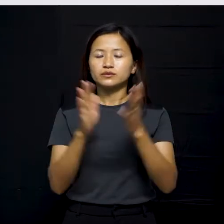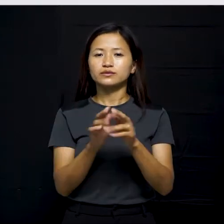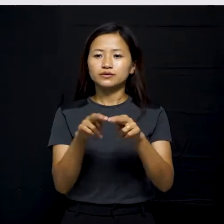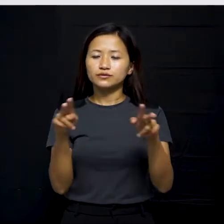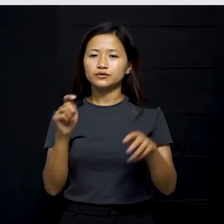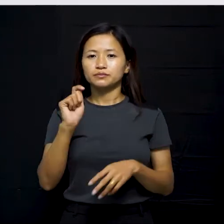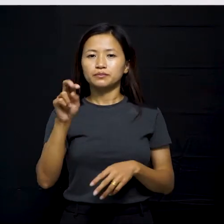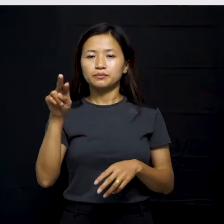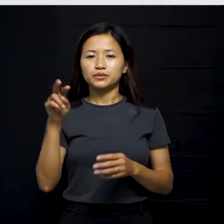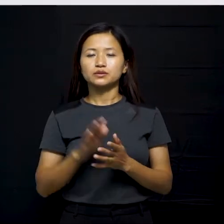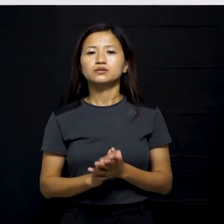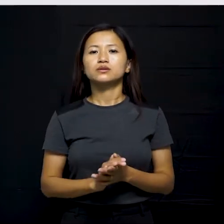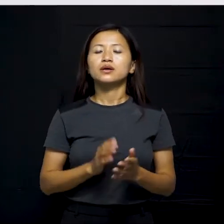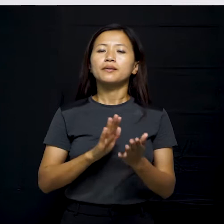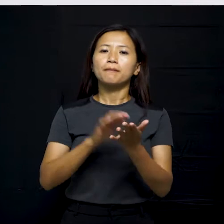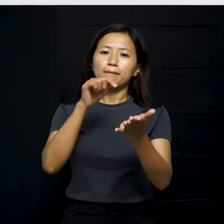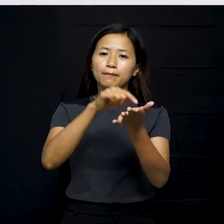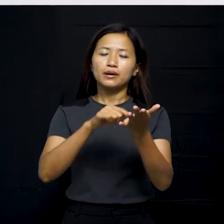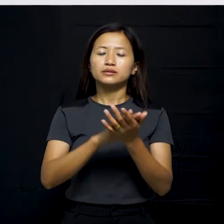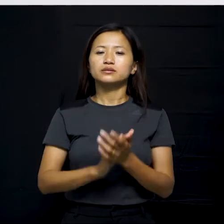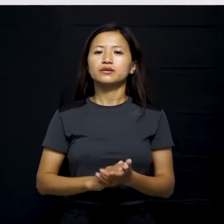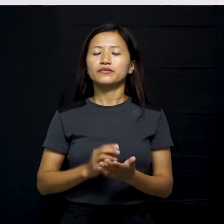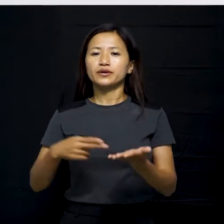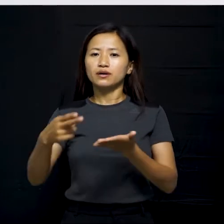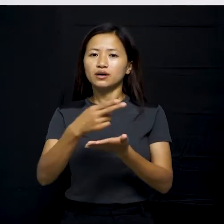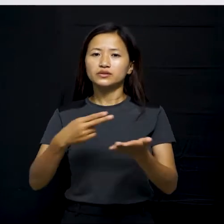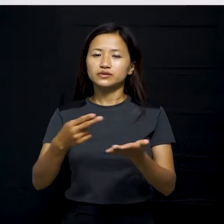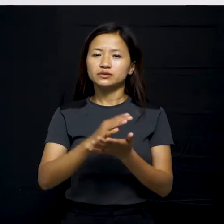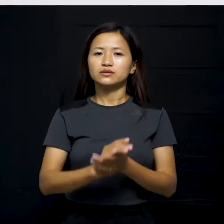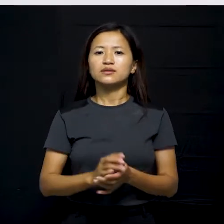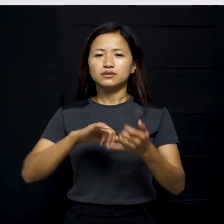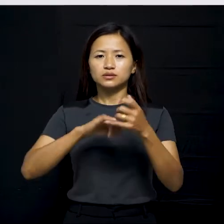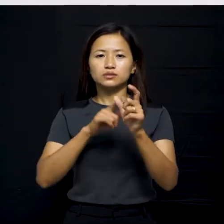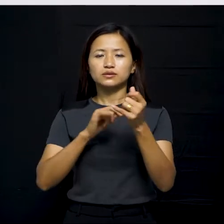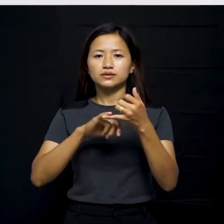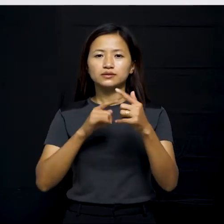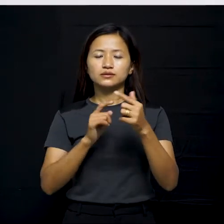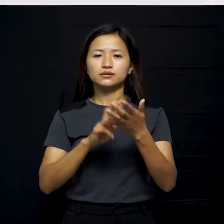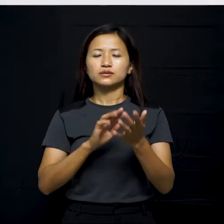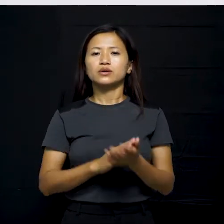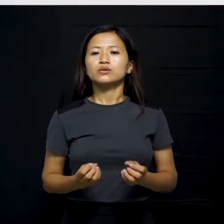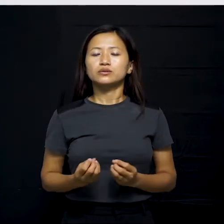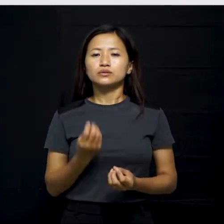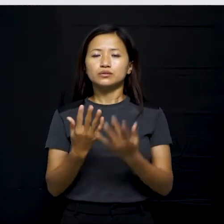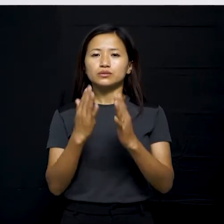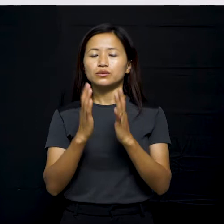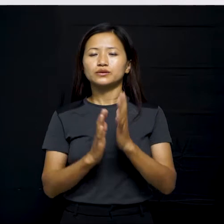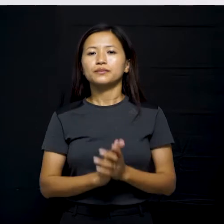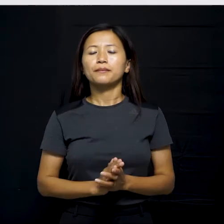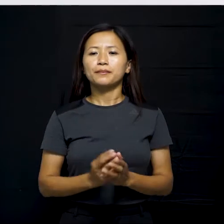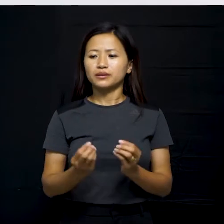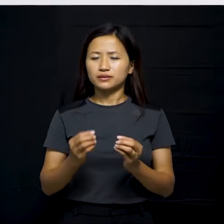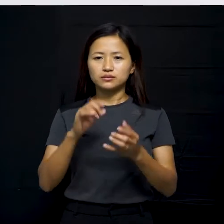in order to mark the end of the harvest system. Harvest system is when they grow the paddies and the crops